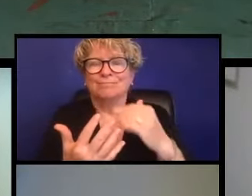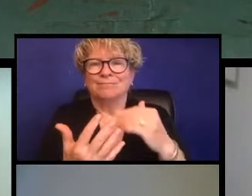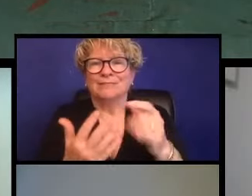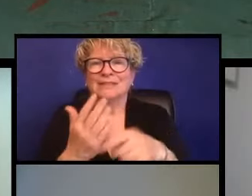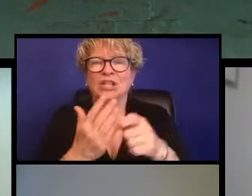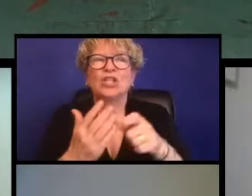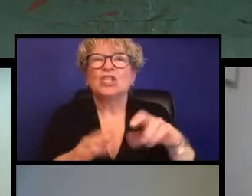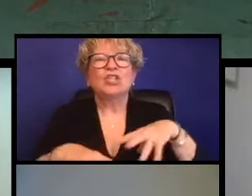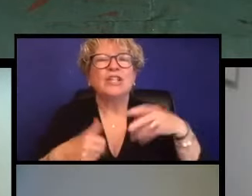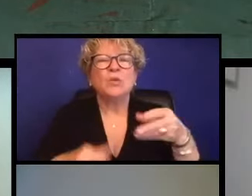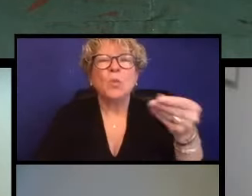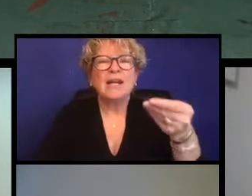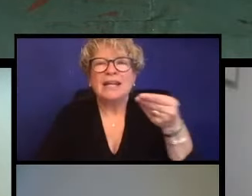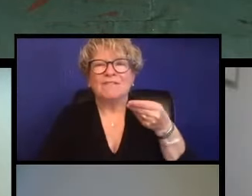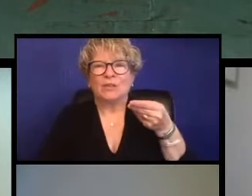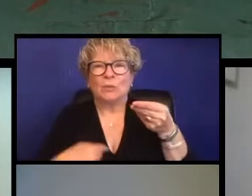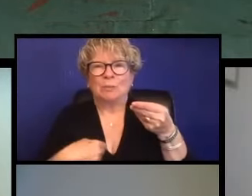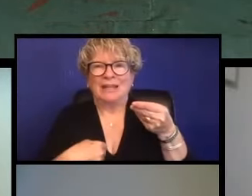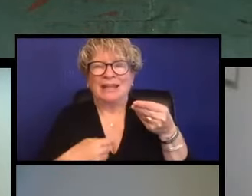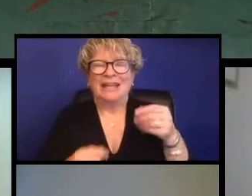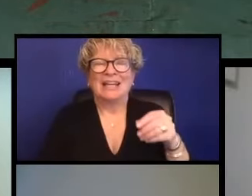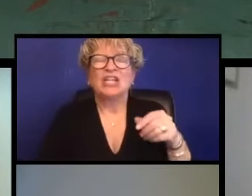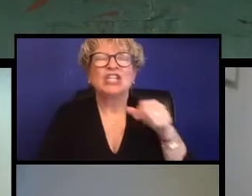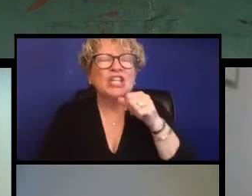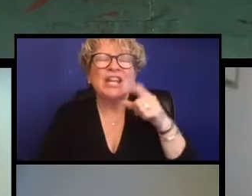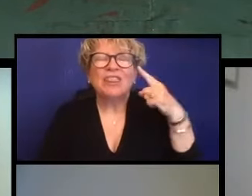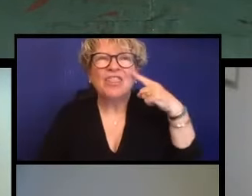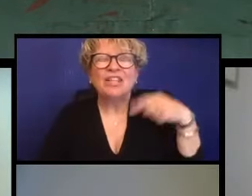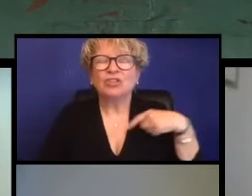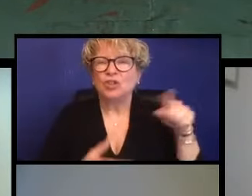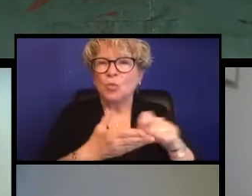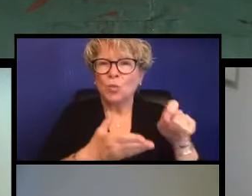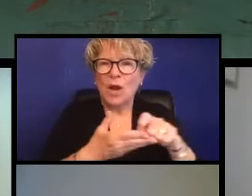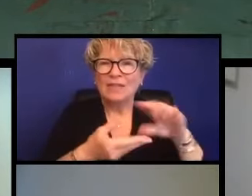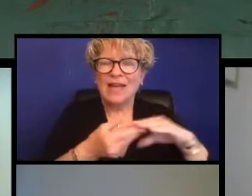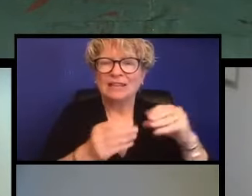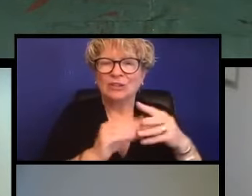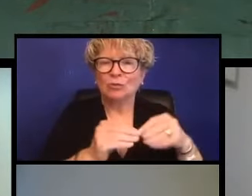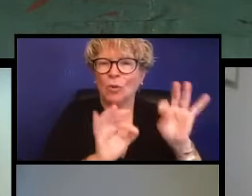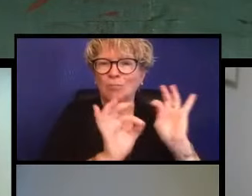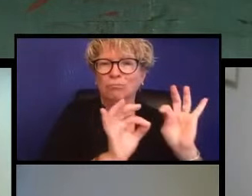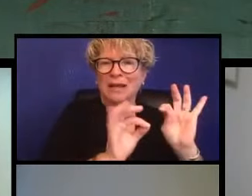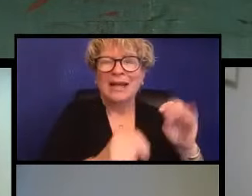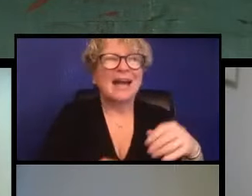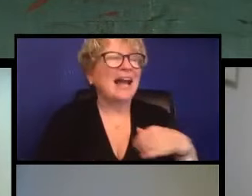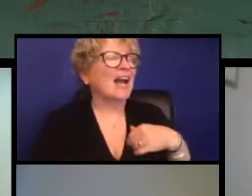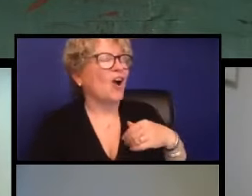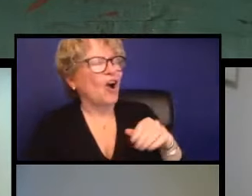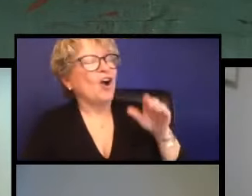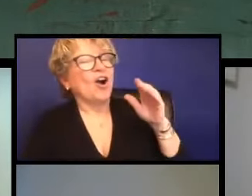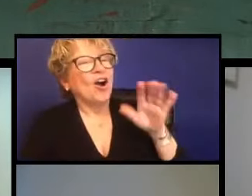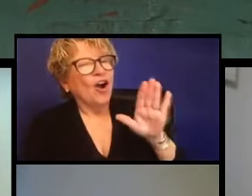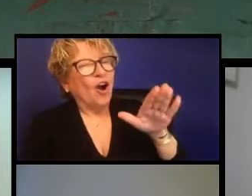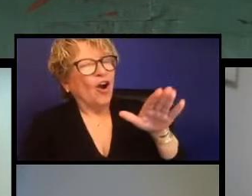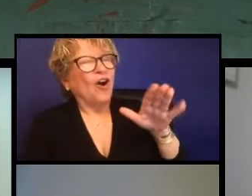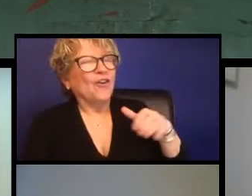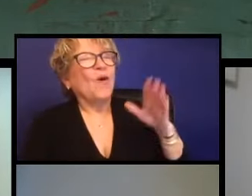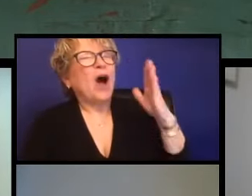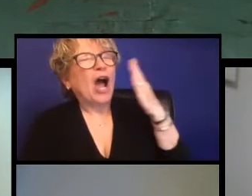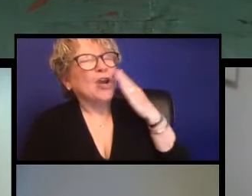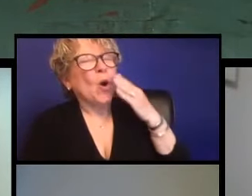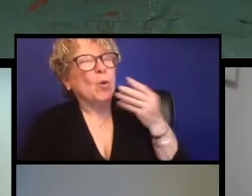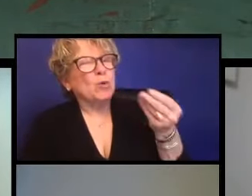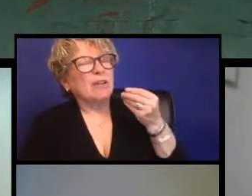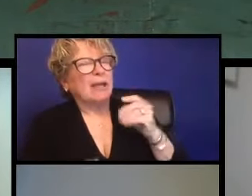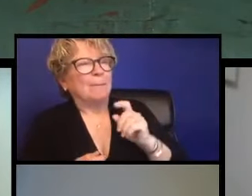she could write the story and do it justice. And it was just sort of months of saying, no, I know you can give me this story and